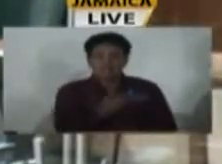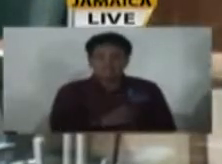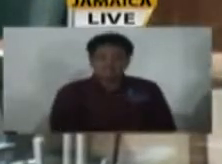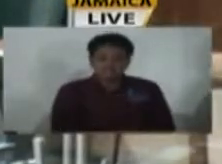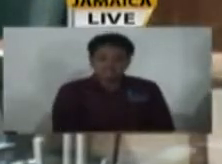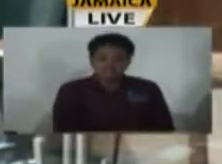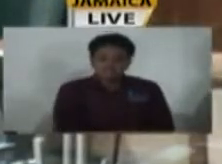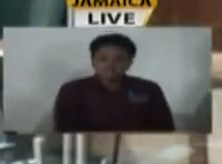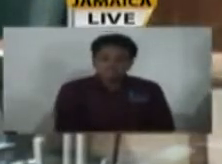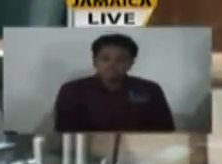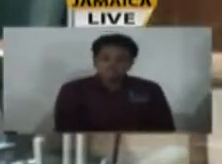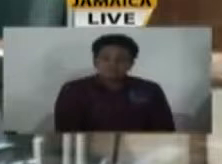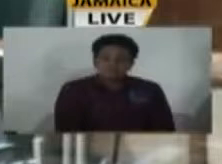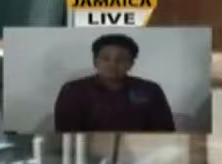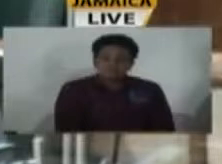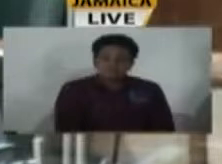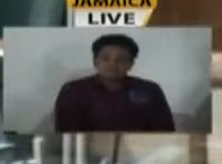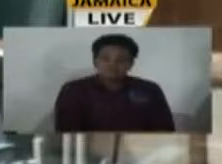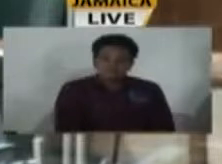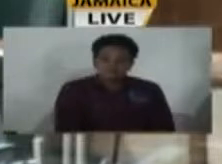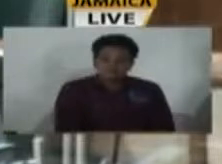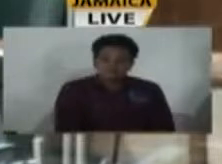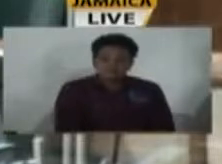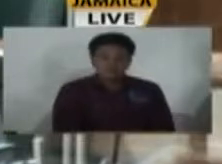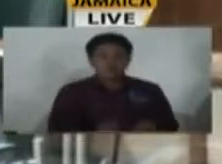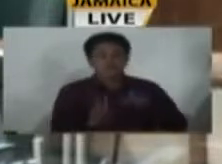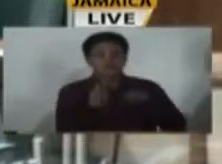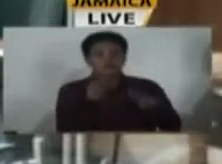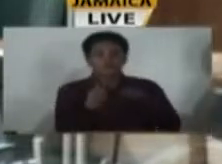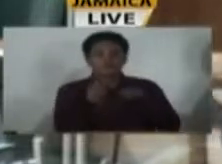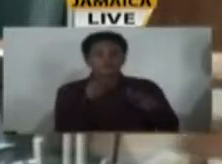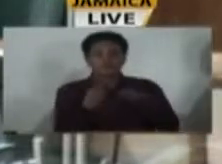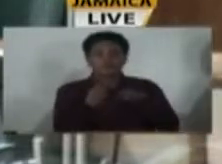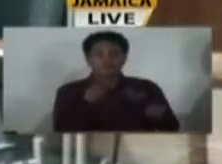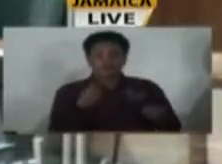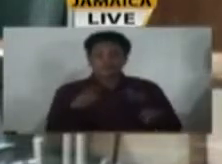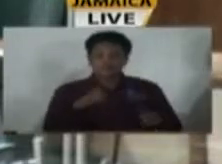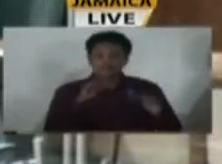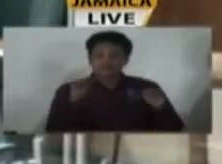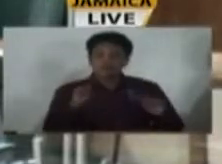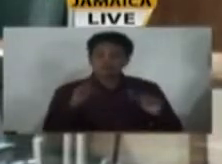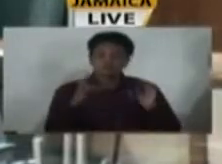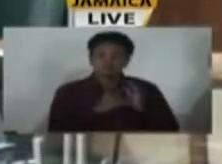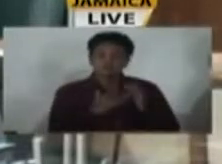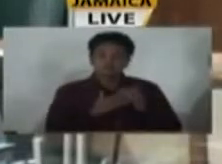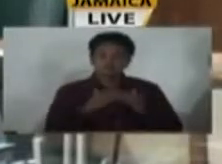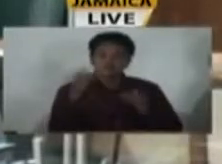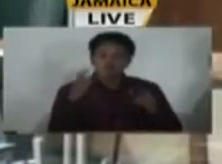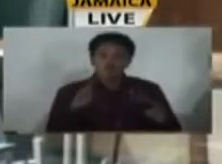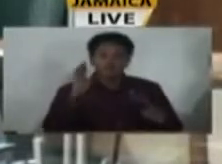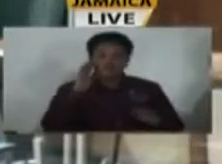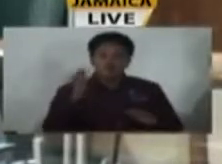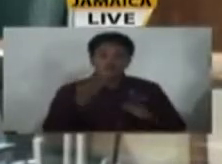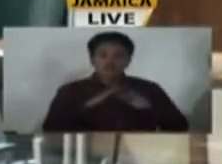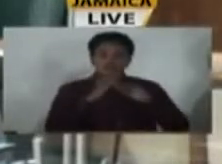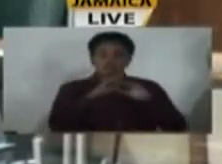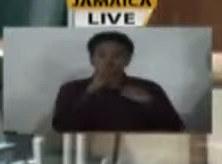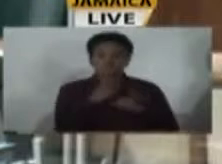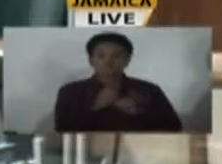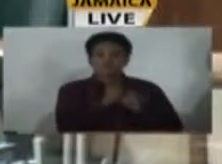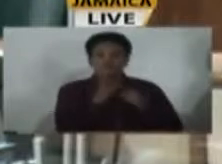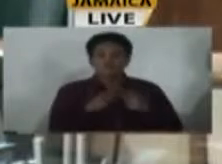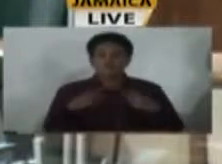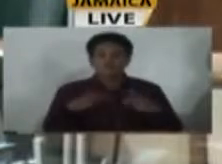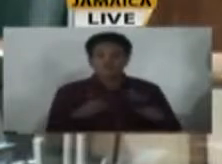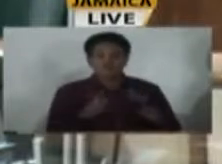Madam Speaker, these are possible across the medium term. and that will increase the productivity of investment